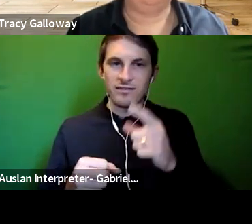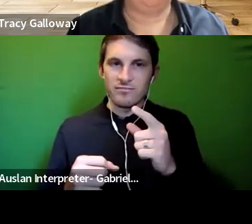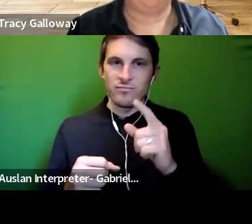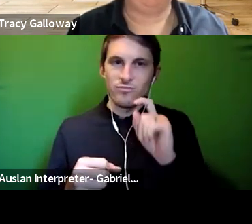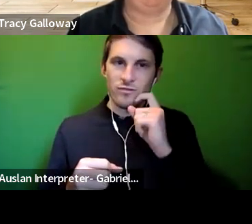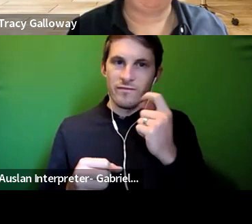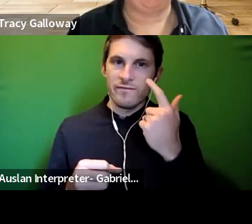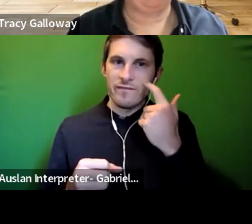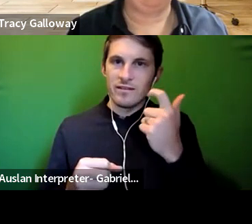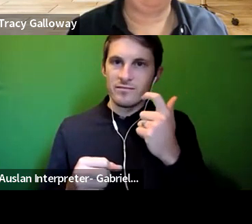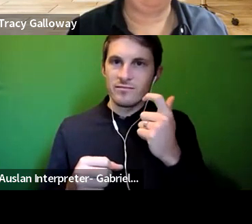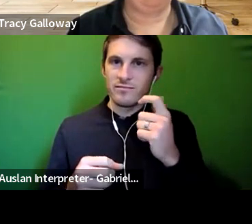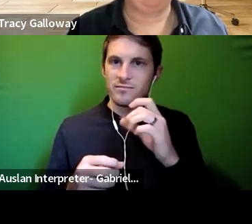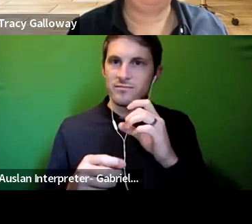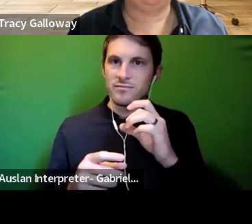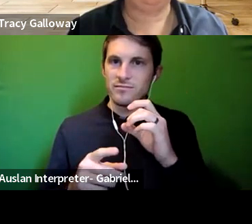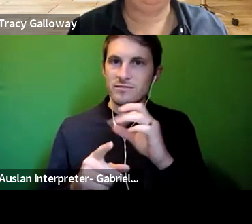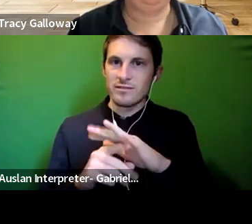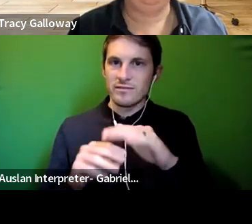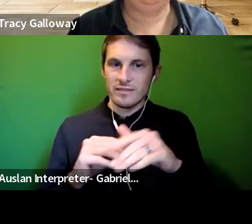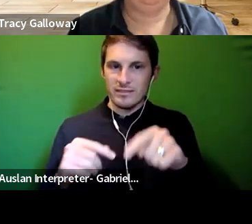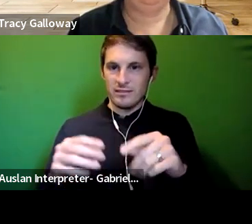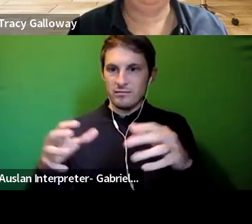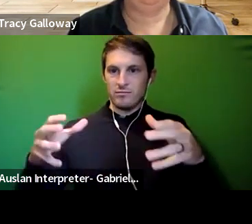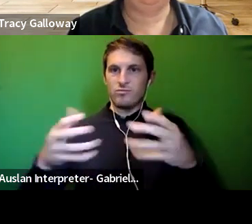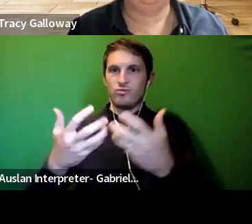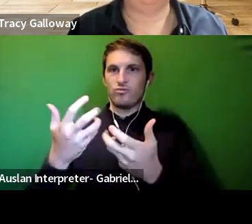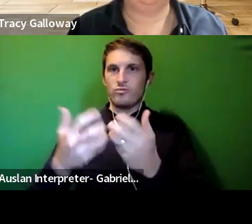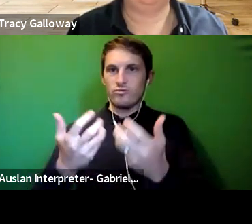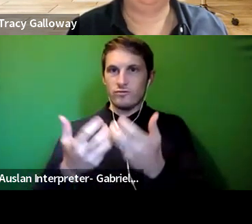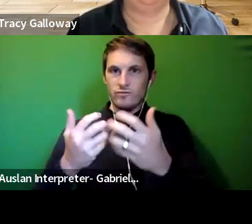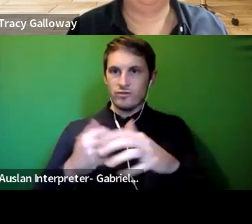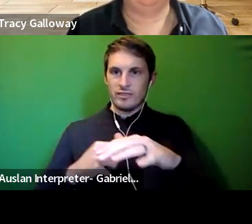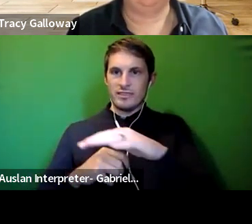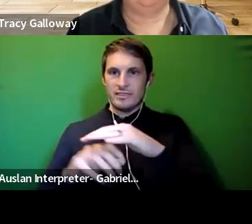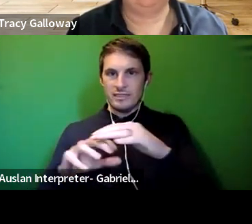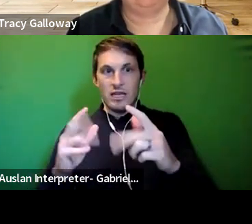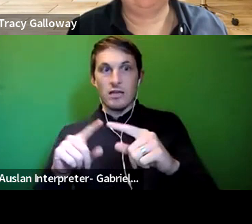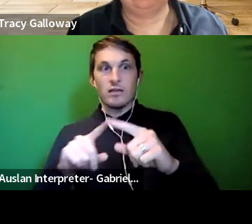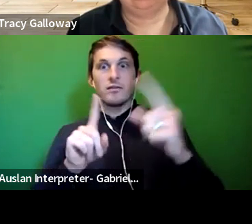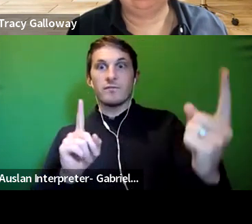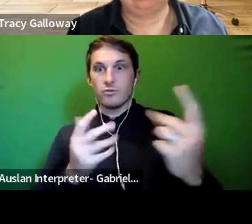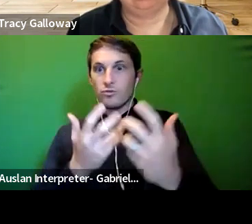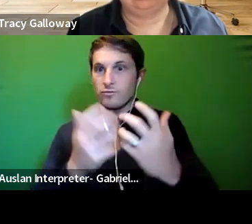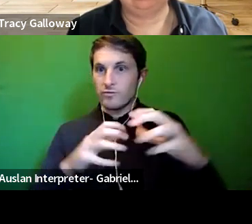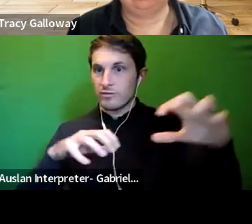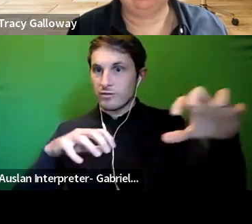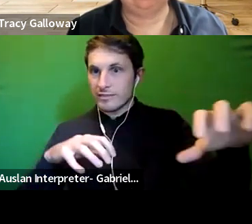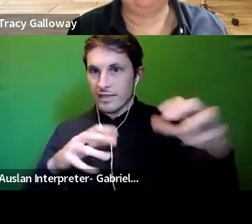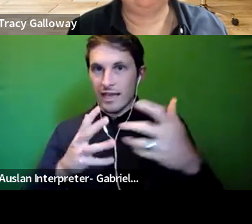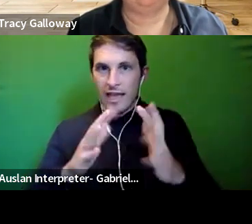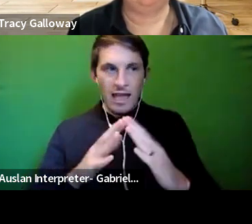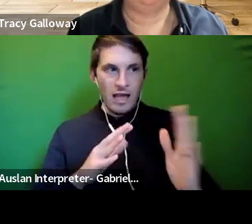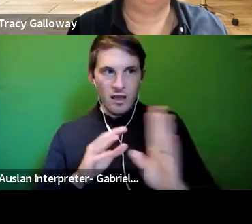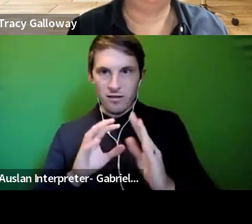very tentacular relationships across the whole university. You know, you think that, okay, well, I have a problem before me where